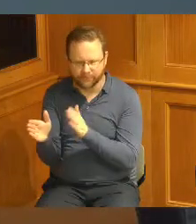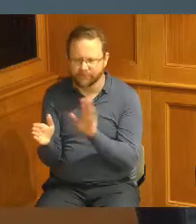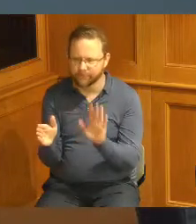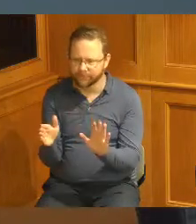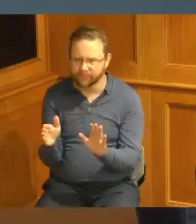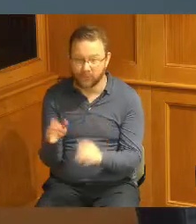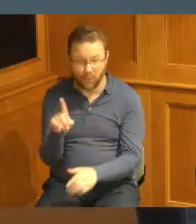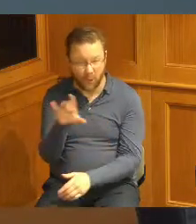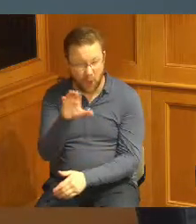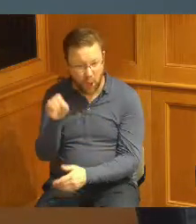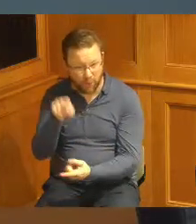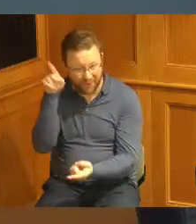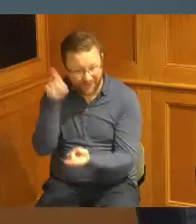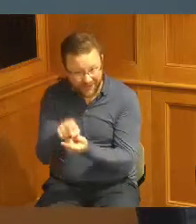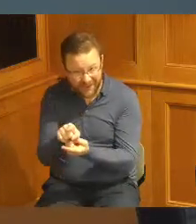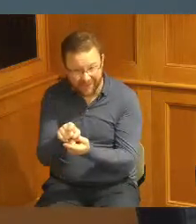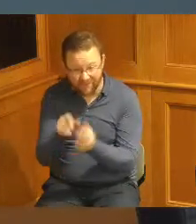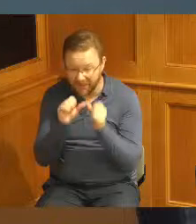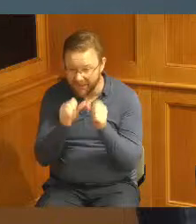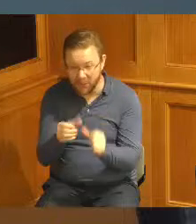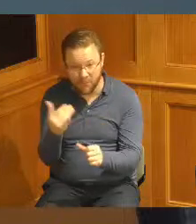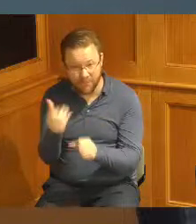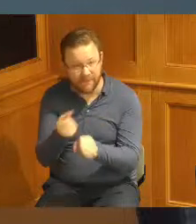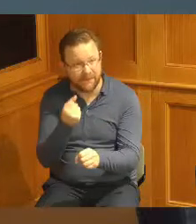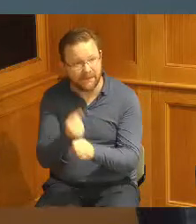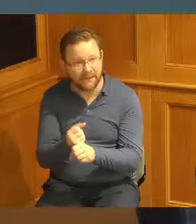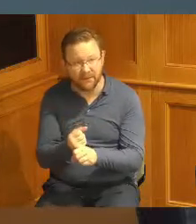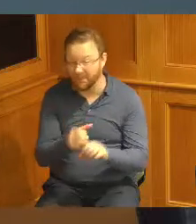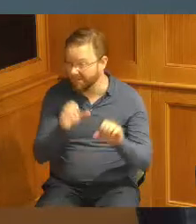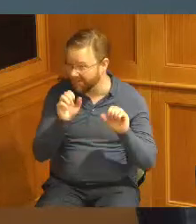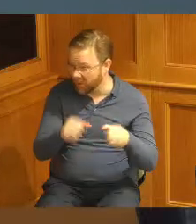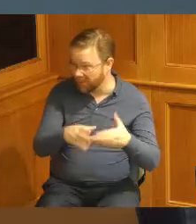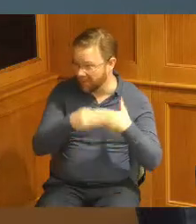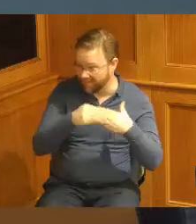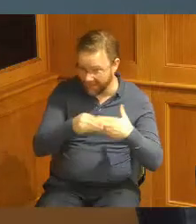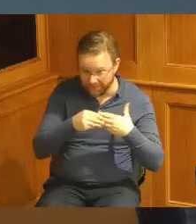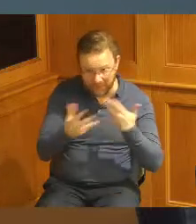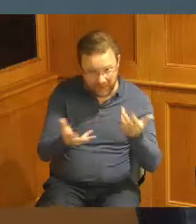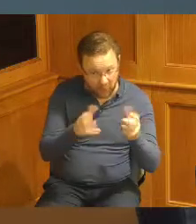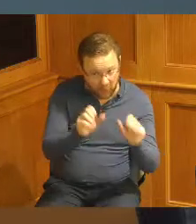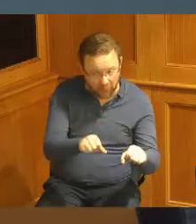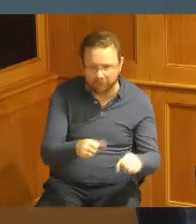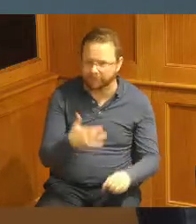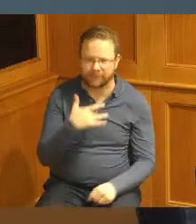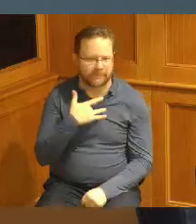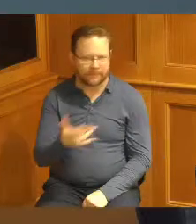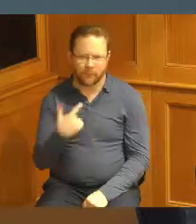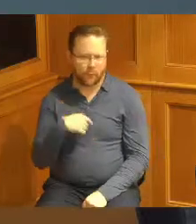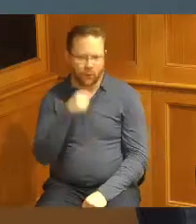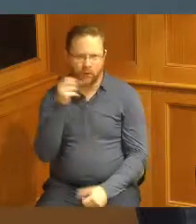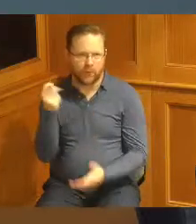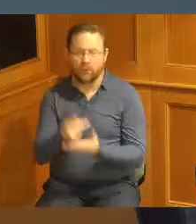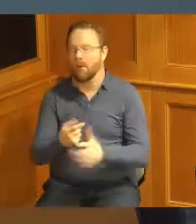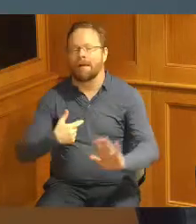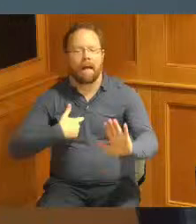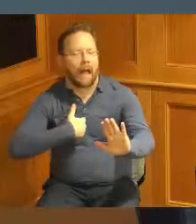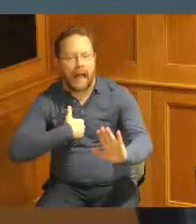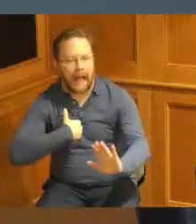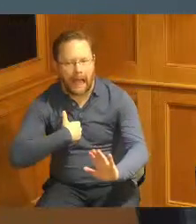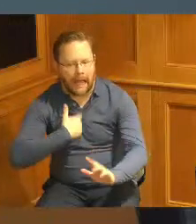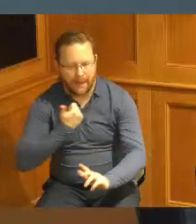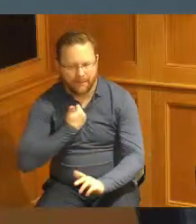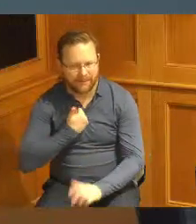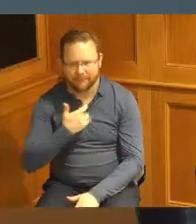of 100% for 15 years, is there any room for flexibility? We don't normally approve, I don't normally